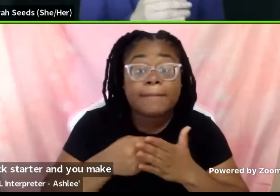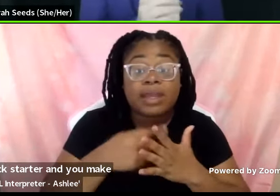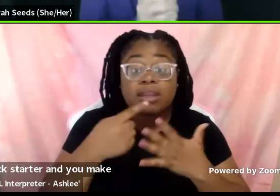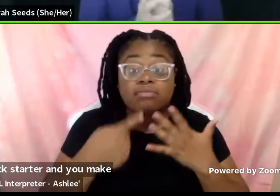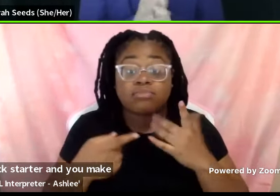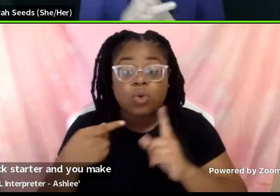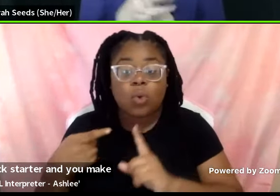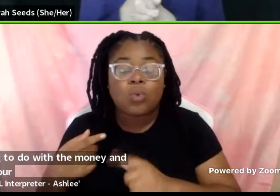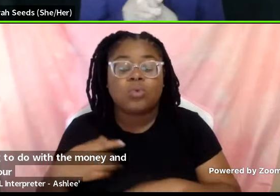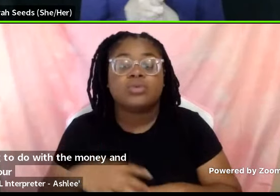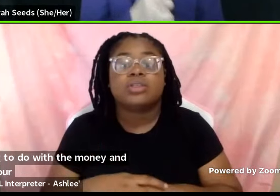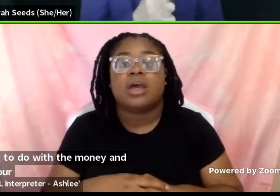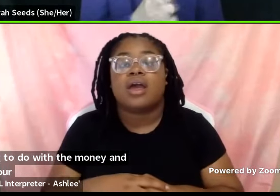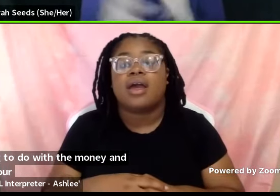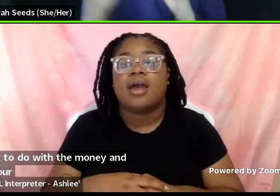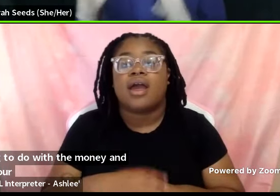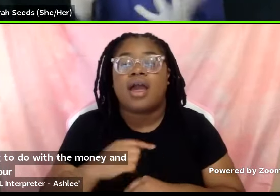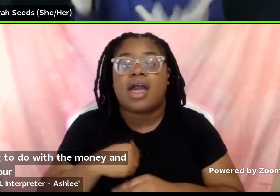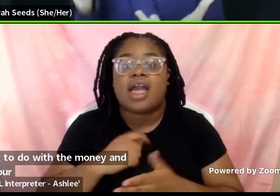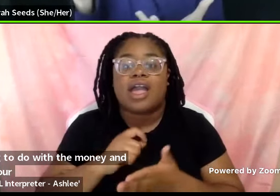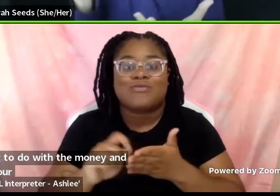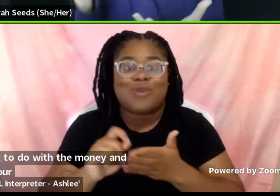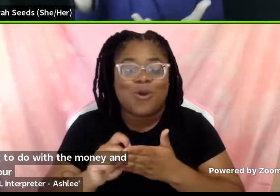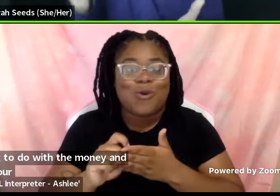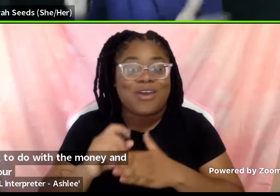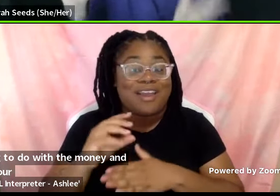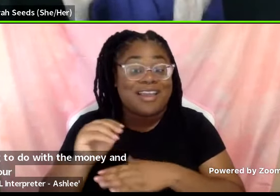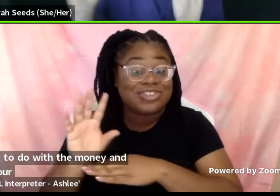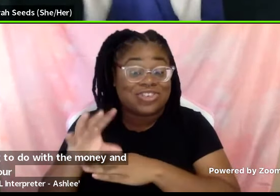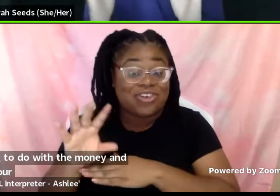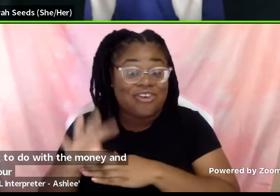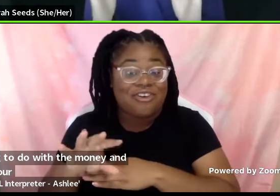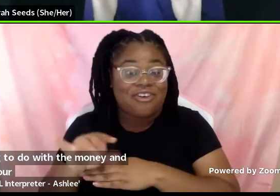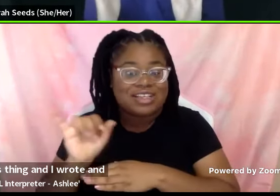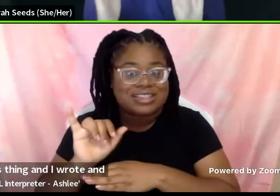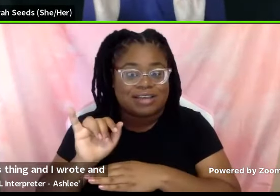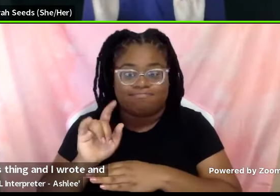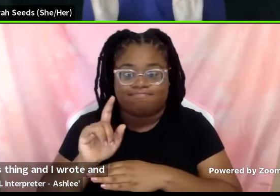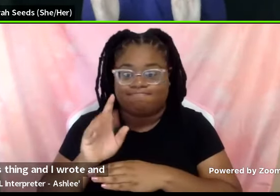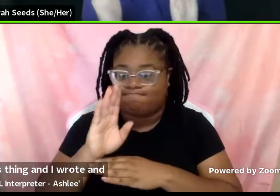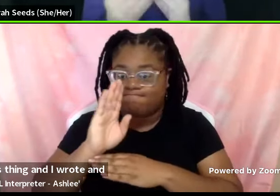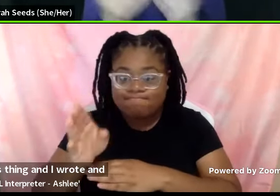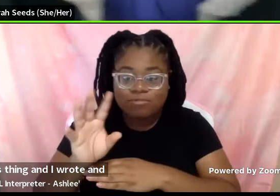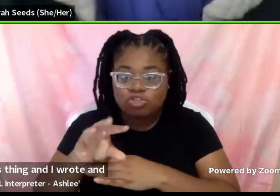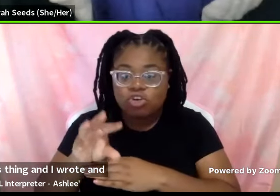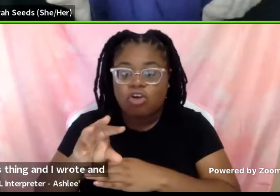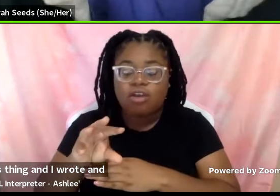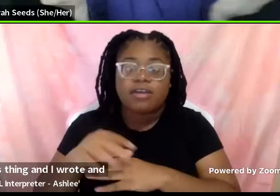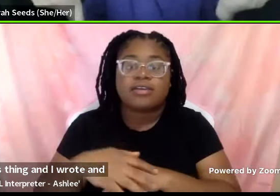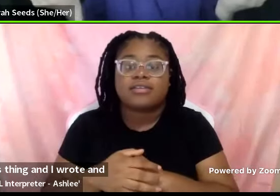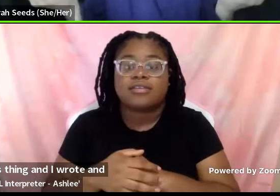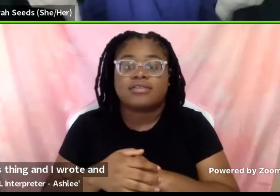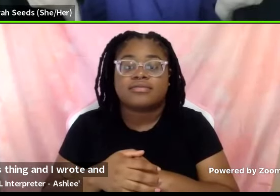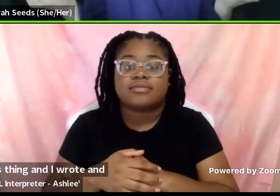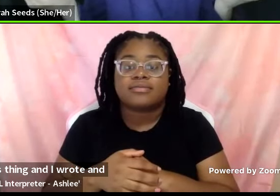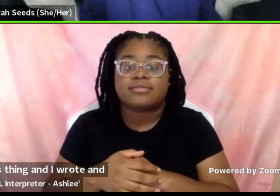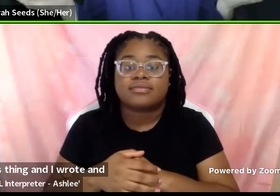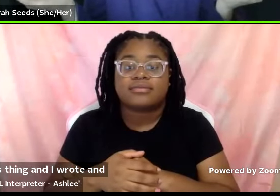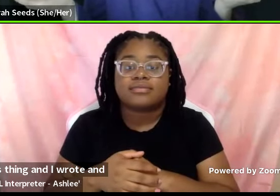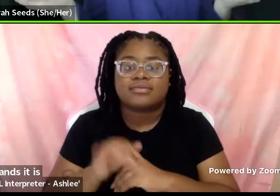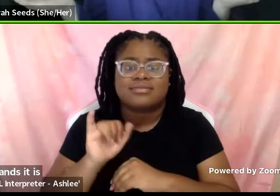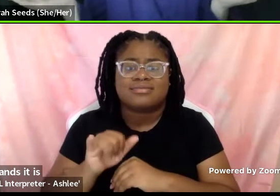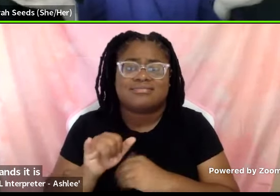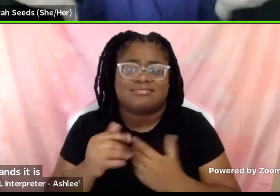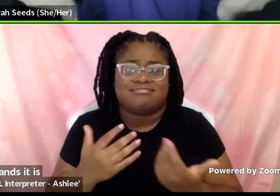we had this fabulous thing. I wrote it and we shot it, and it's like one continuous shot essentially. And it was honestly one of the best